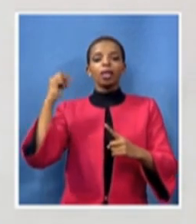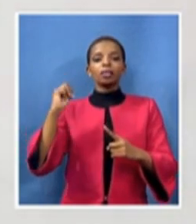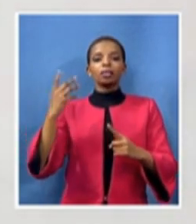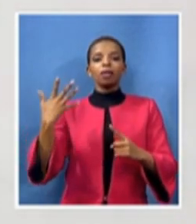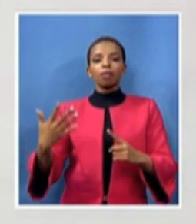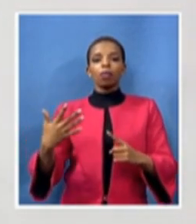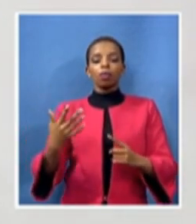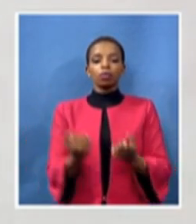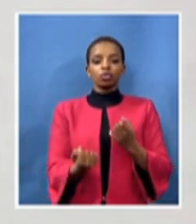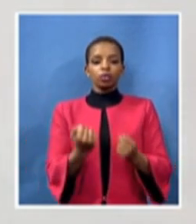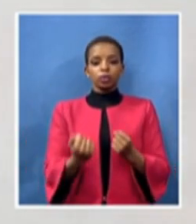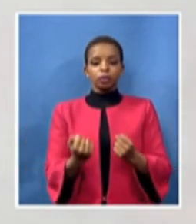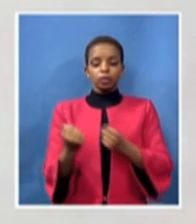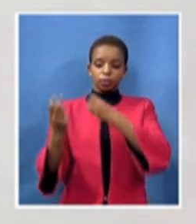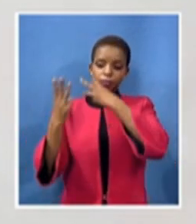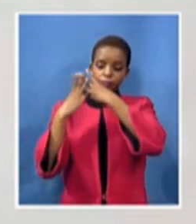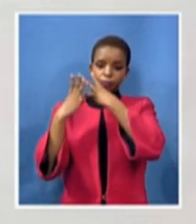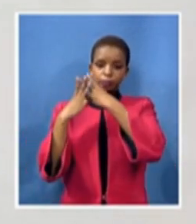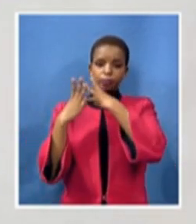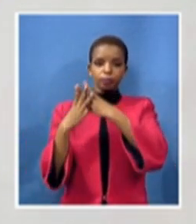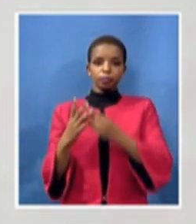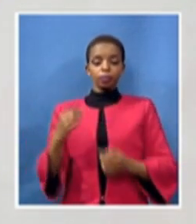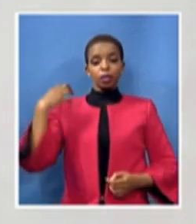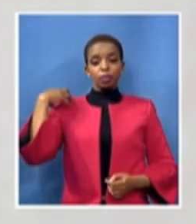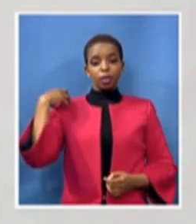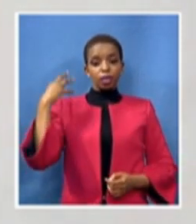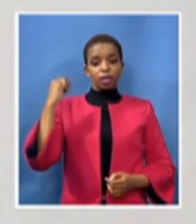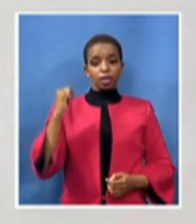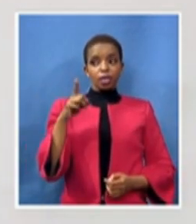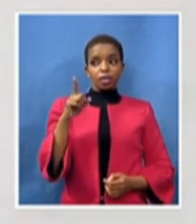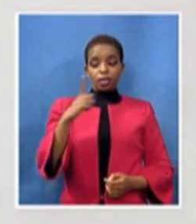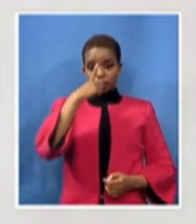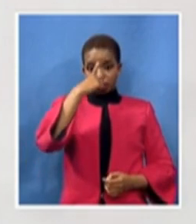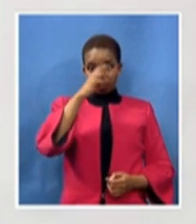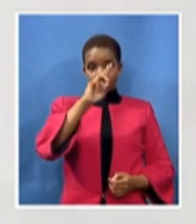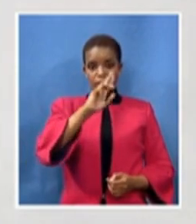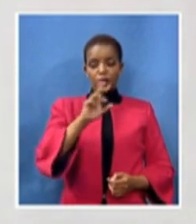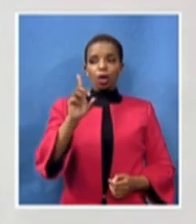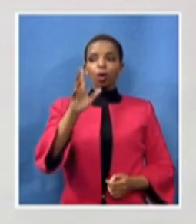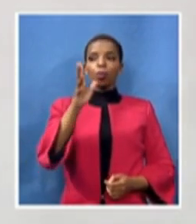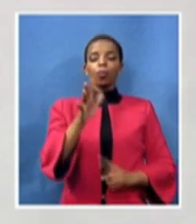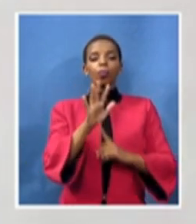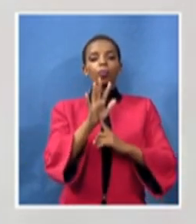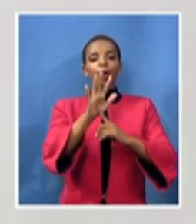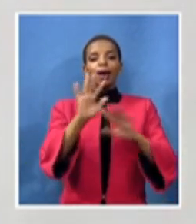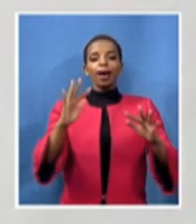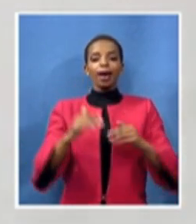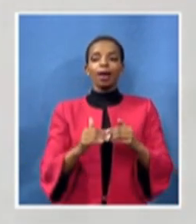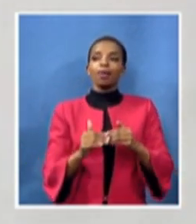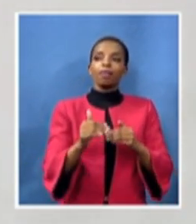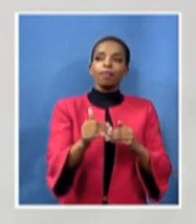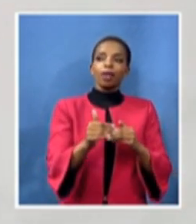will review how far the aspirations of the youth of 1976 have been realized